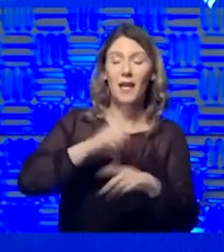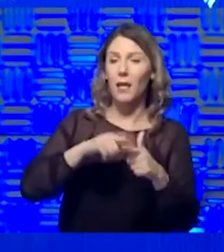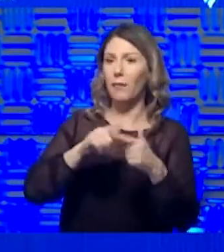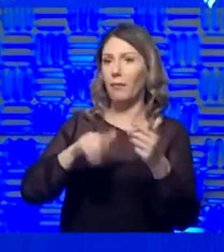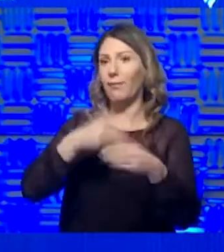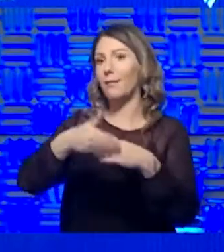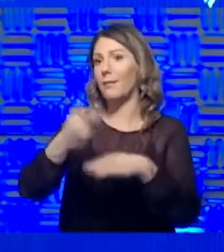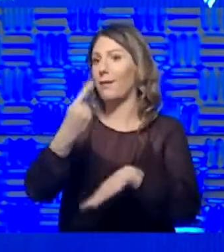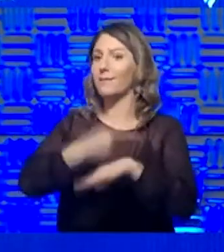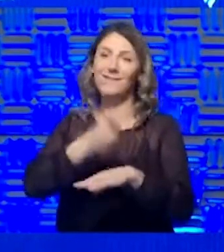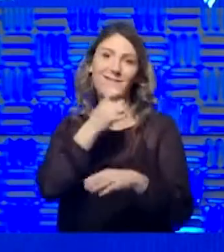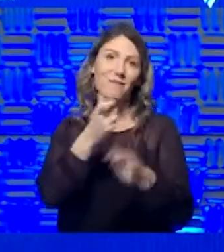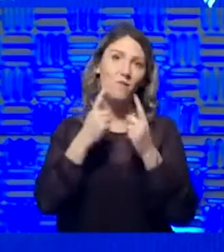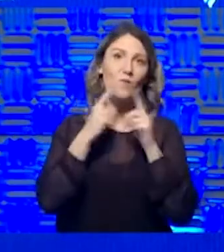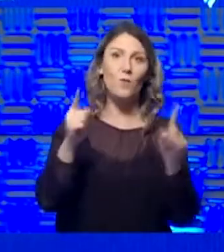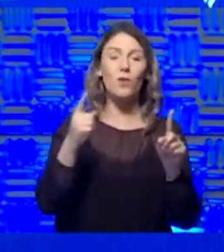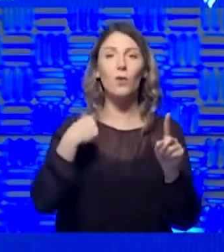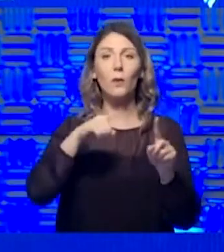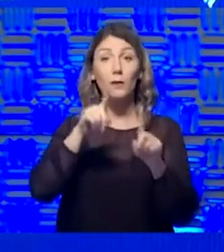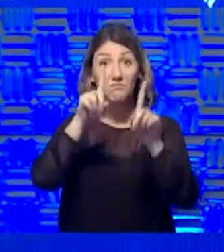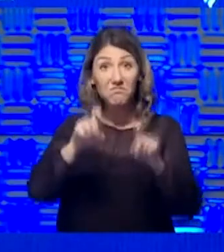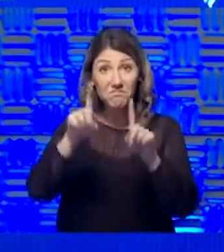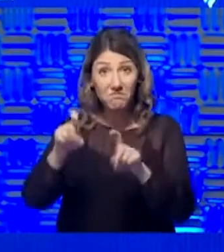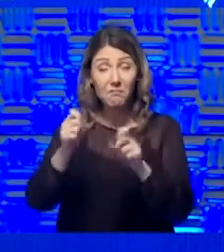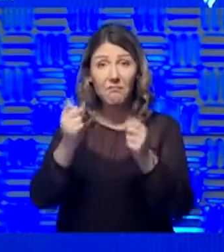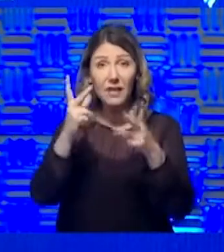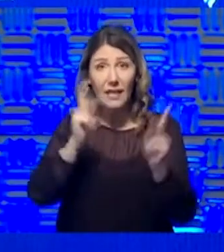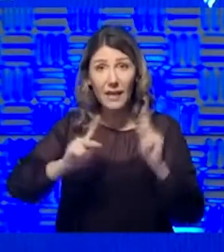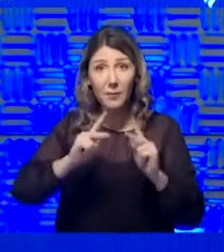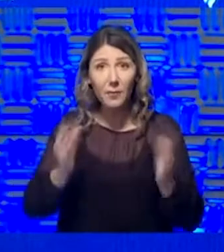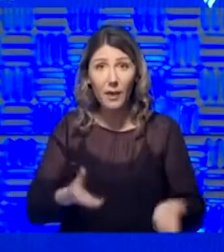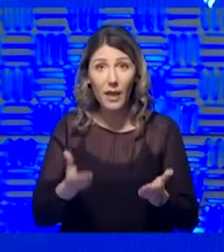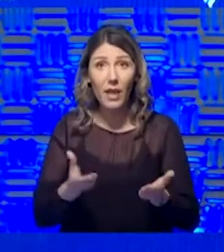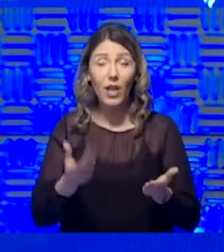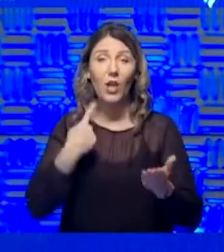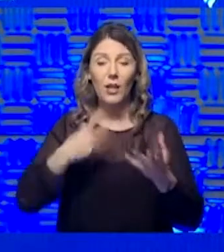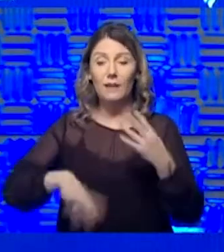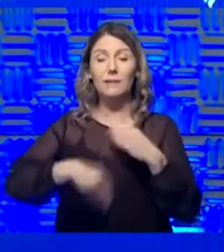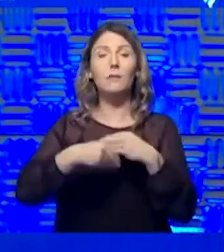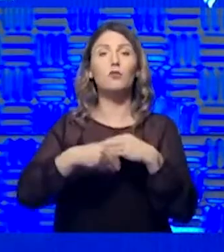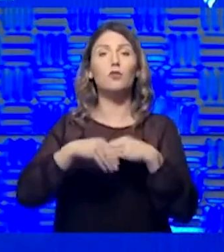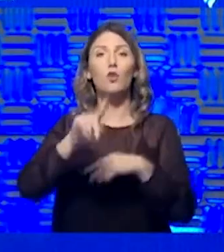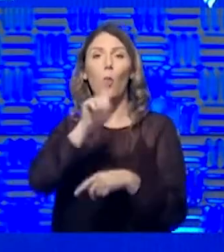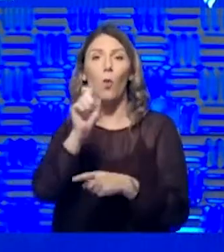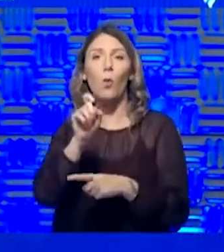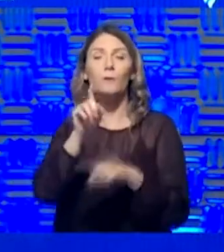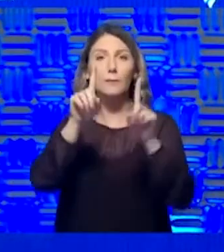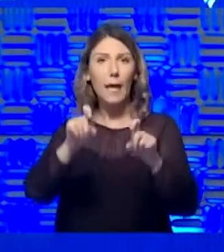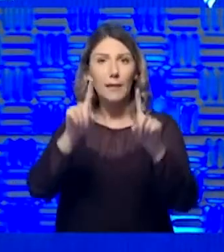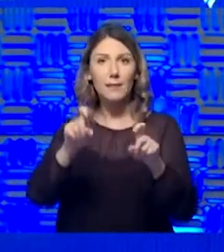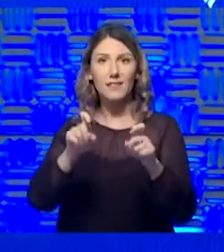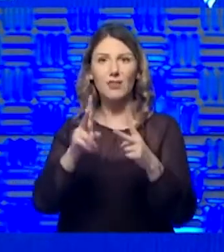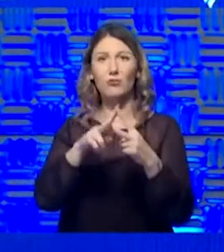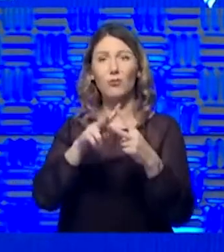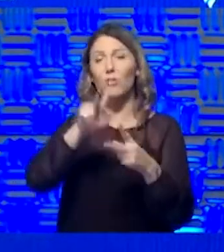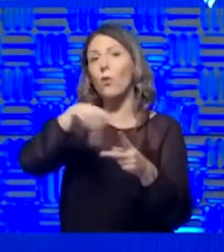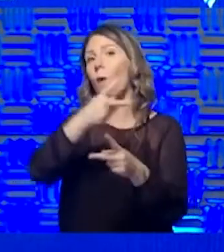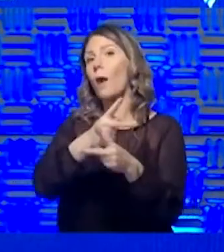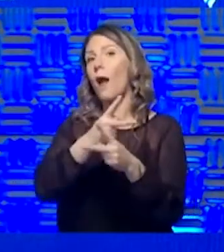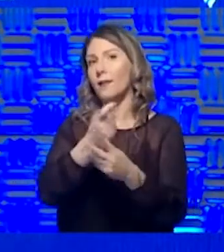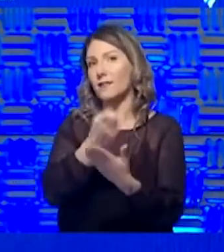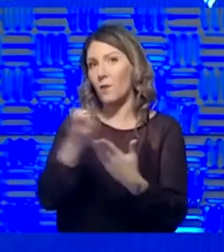day. So we are able to test quite a few folks here, and we have some additional testing, and we've got 2 different types of equipment that are doing